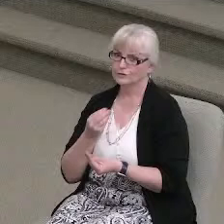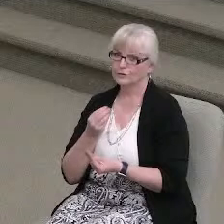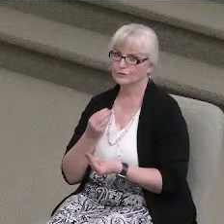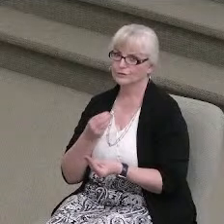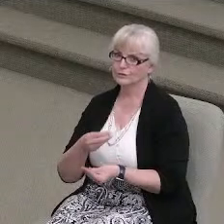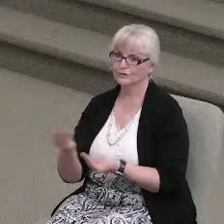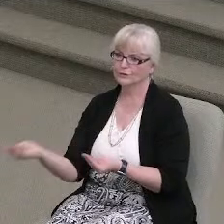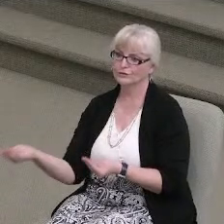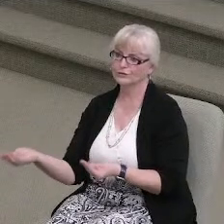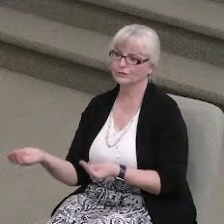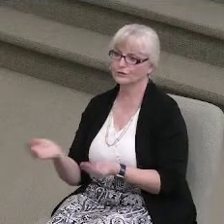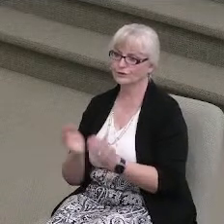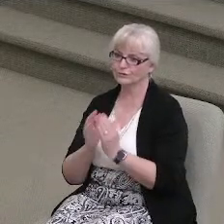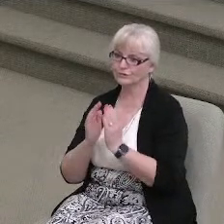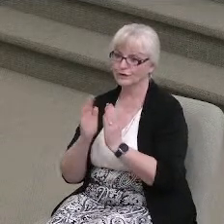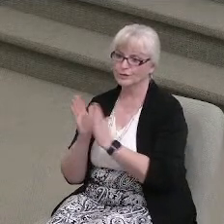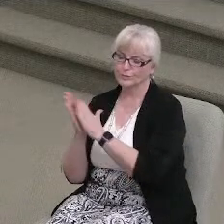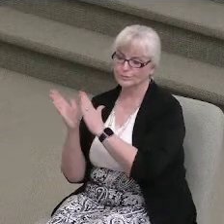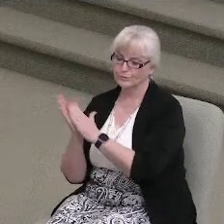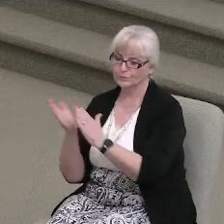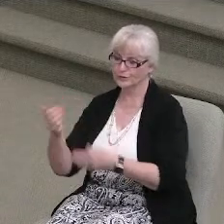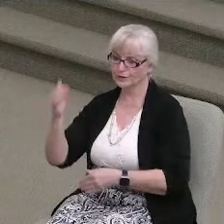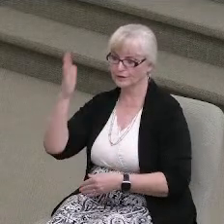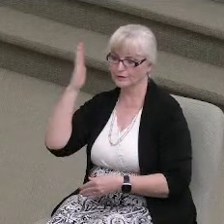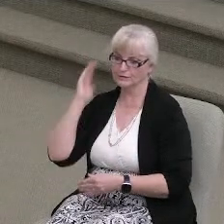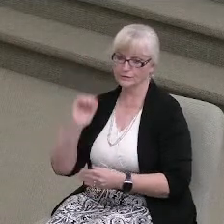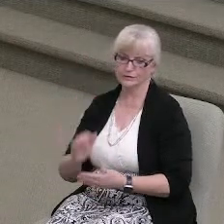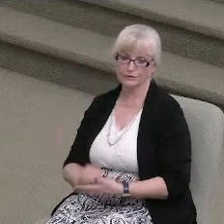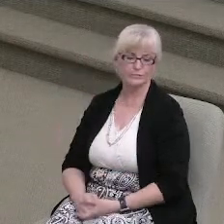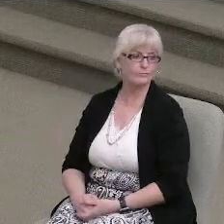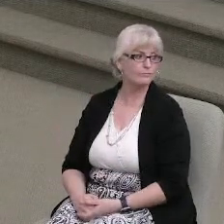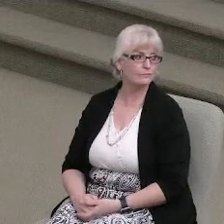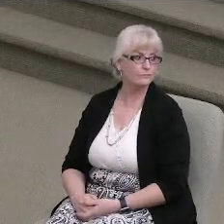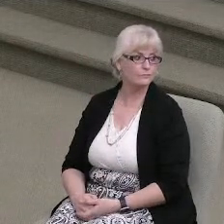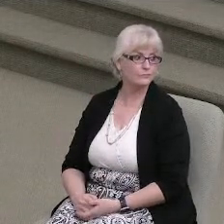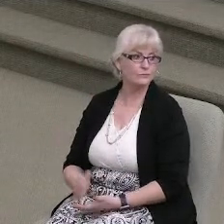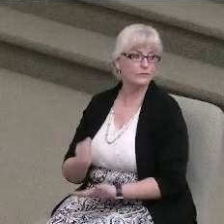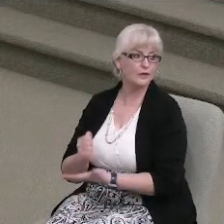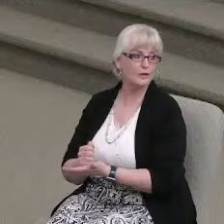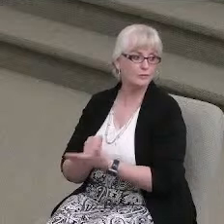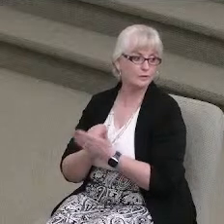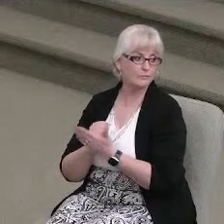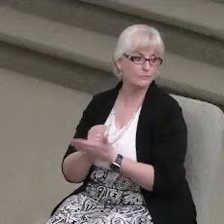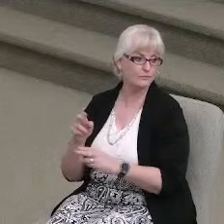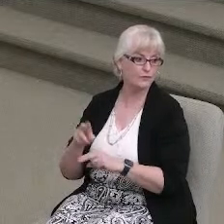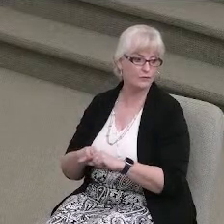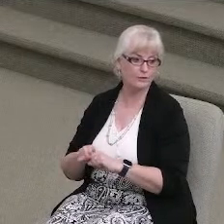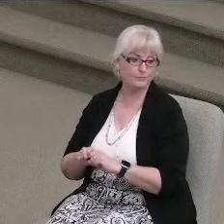a living God this morning. Amen? Amen? Have a seat.